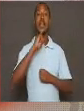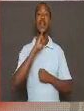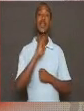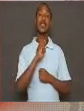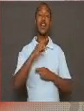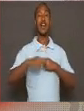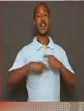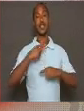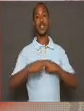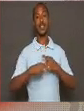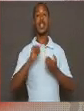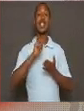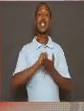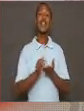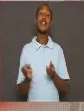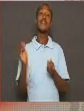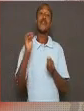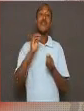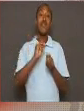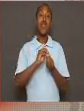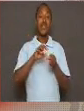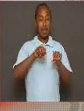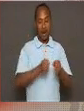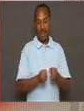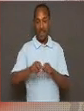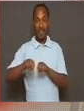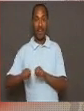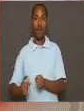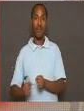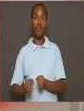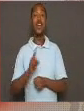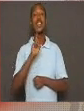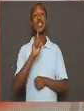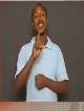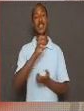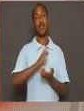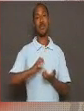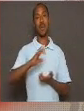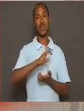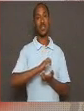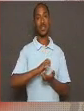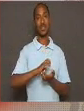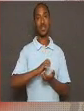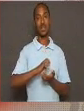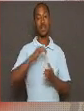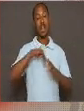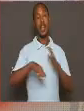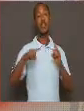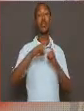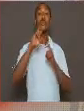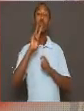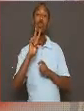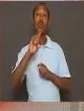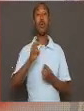is a reaction that involves the breaking down of a single compound into 2